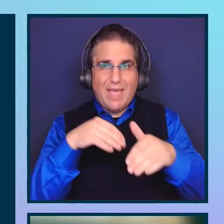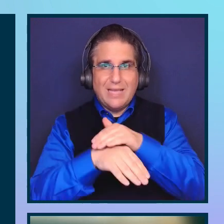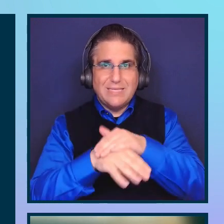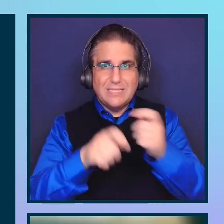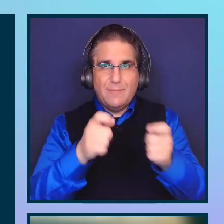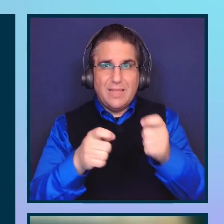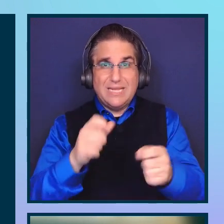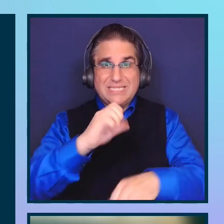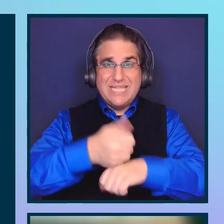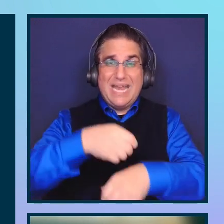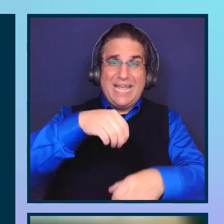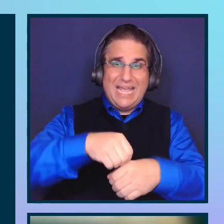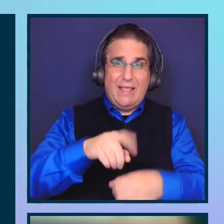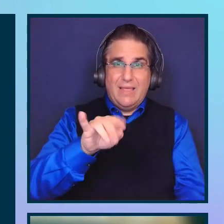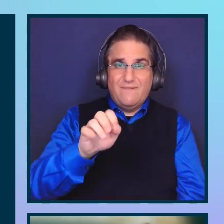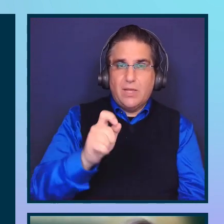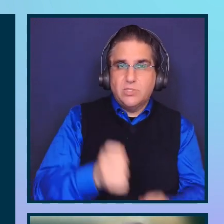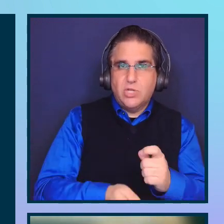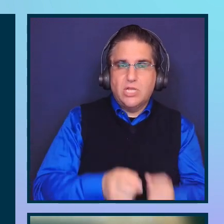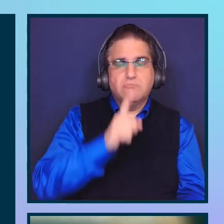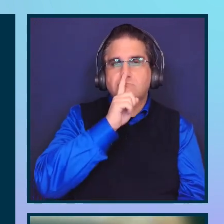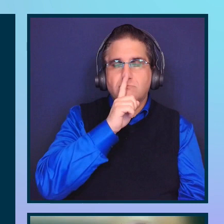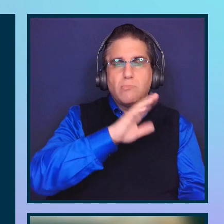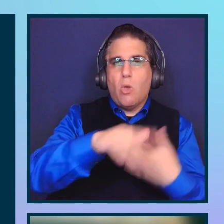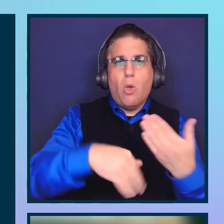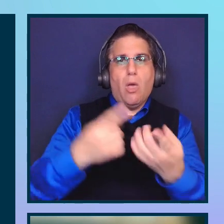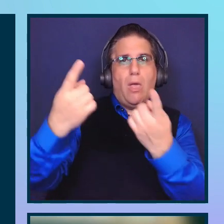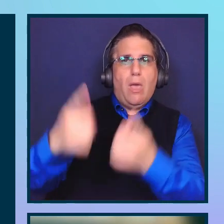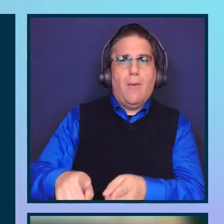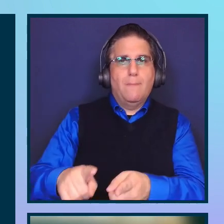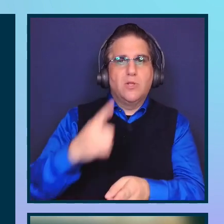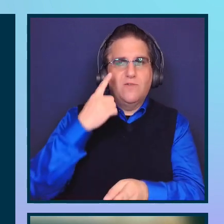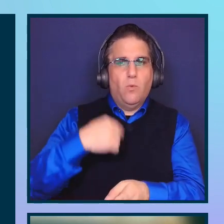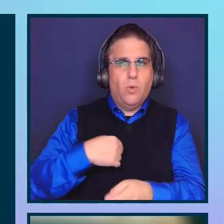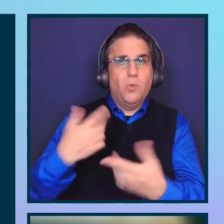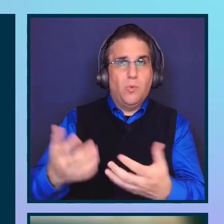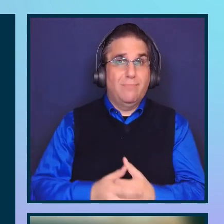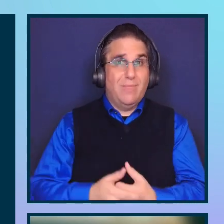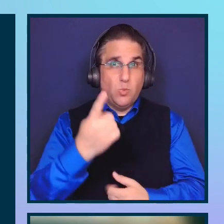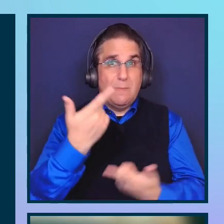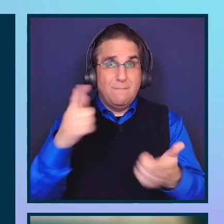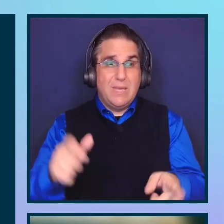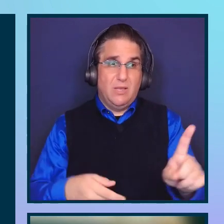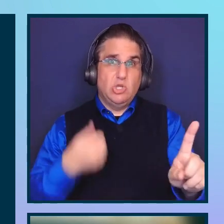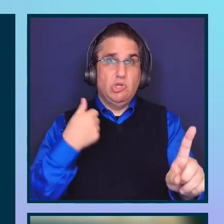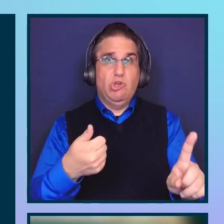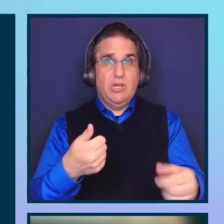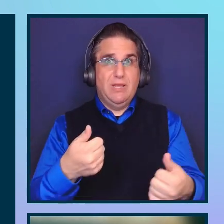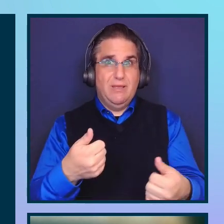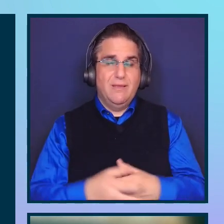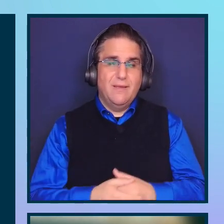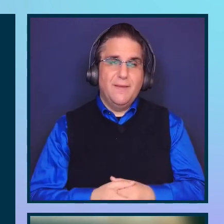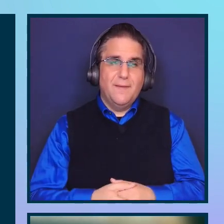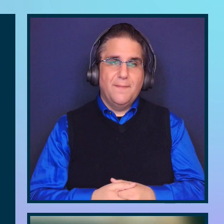changed. It's all done for you. So it's a big goodie. Most of the elements